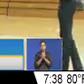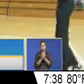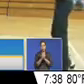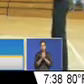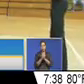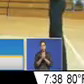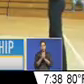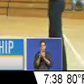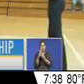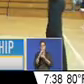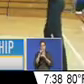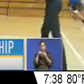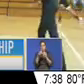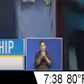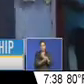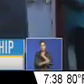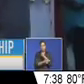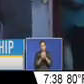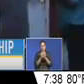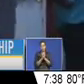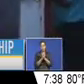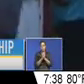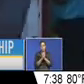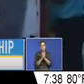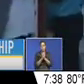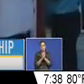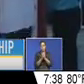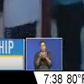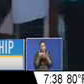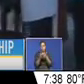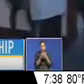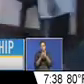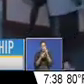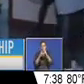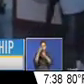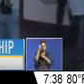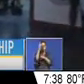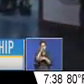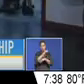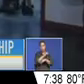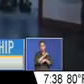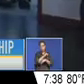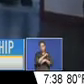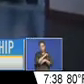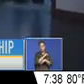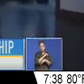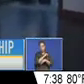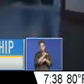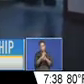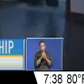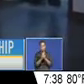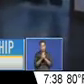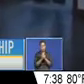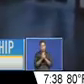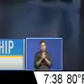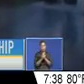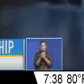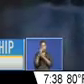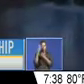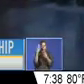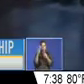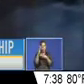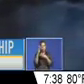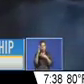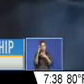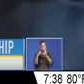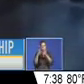around the country. Well, after knocking off undefeated fighter Jason Quigley via 9th-round stoppage earlier this summer, Bahamian boxer